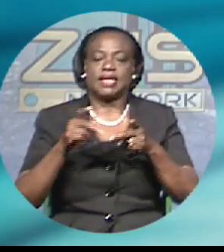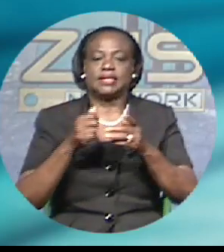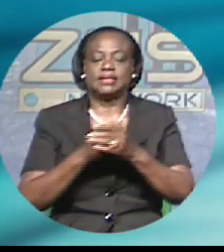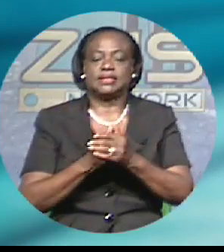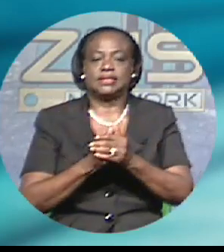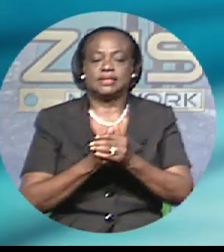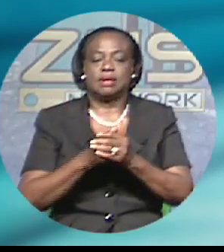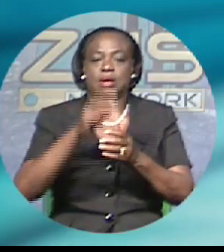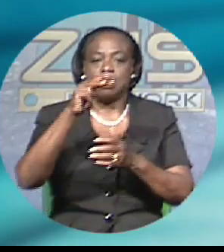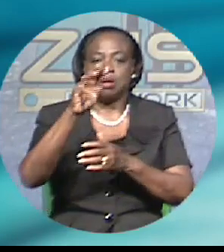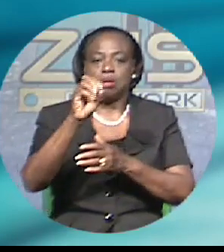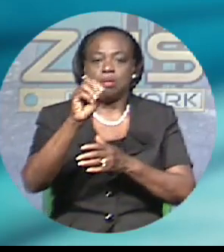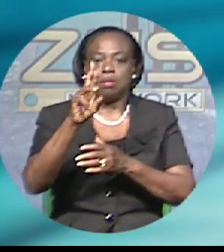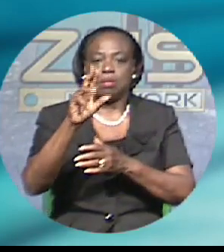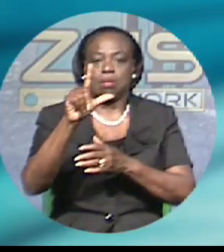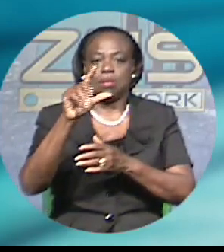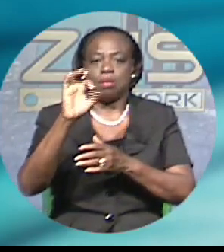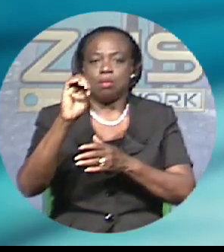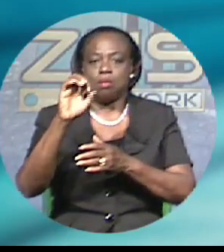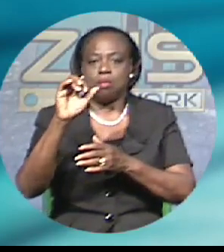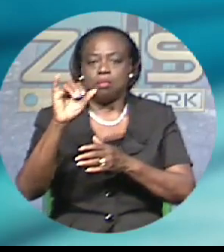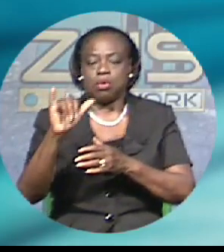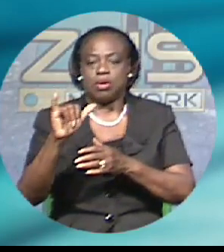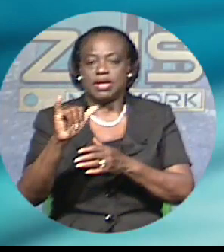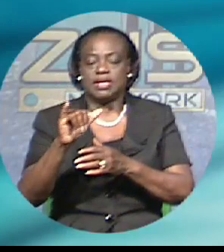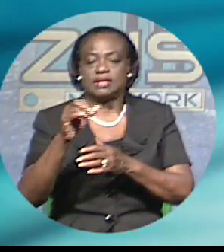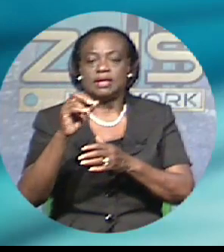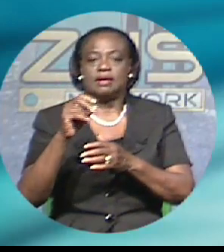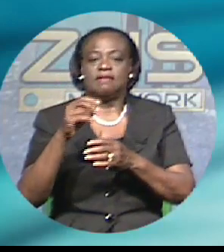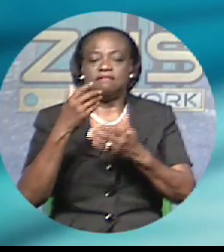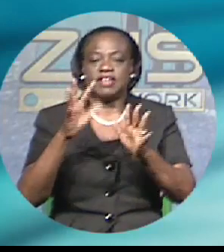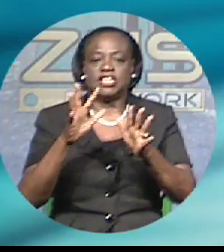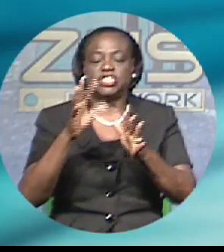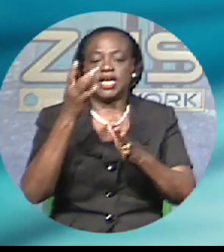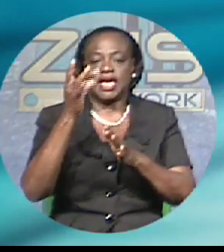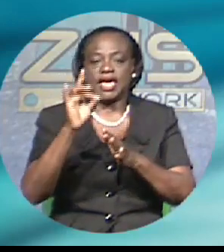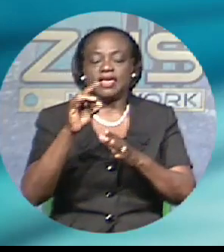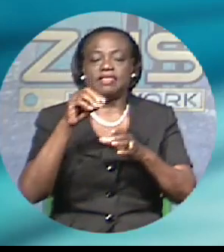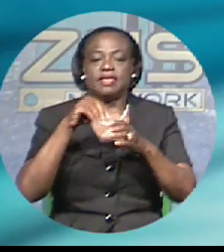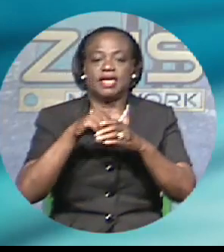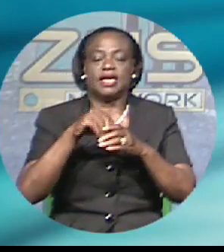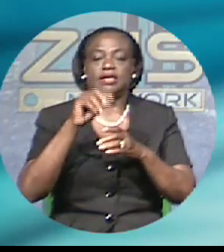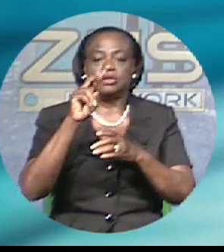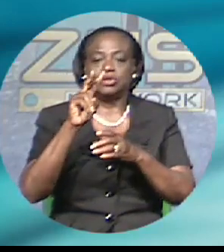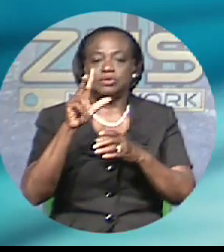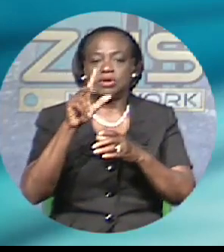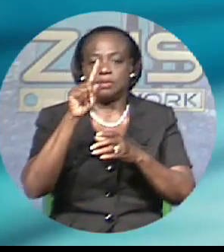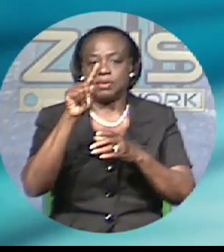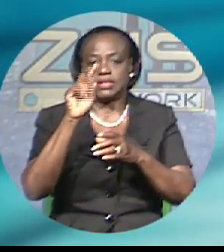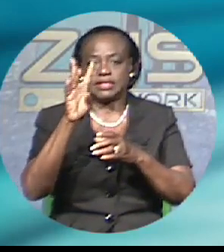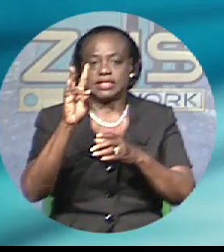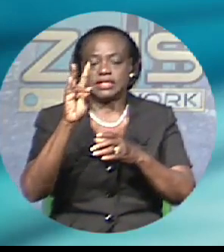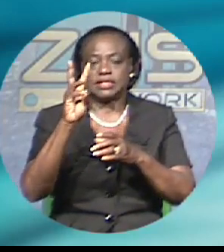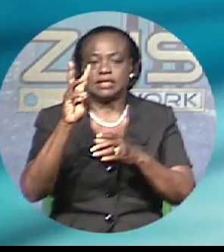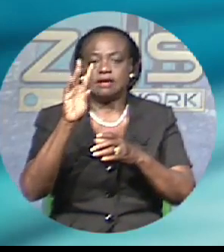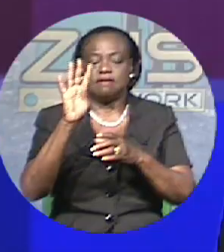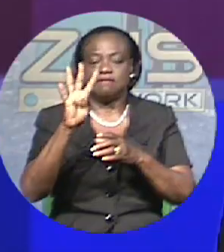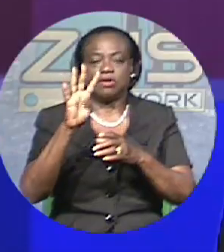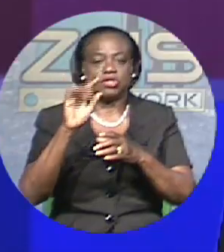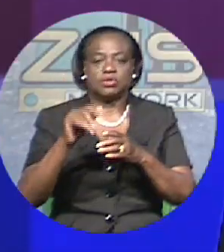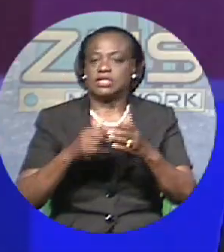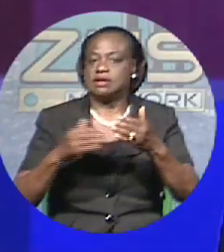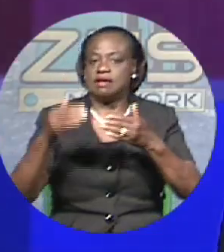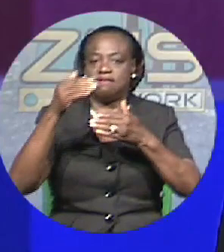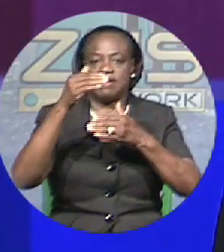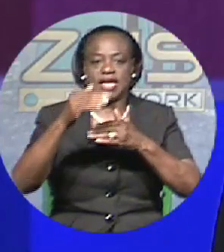for a second swimming medal, but she finished her 200-meter breaststroke heat 8th in 2:36.42 and did not advance to the